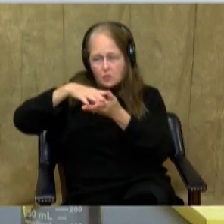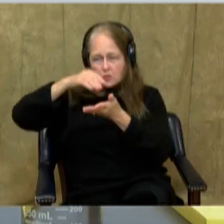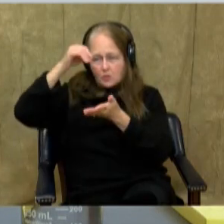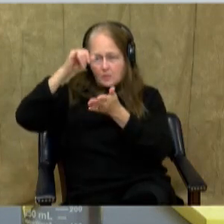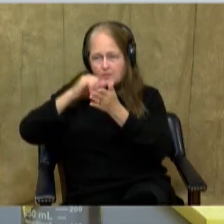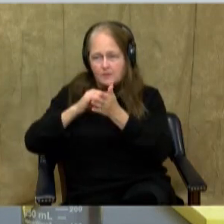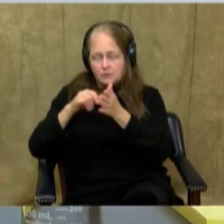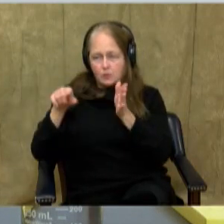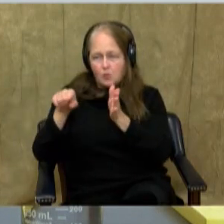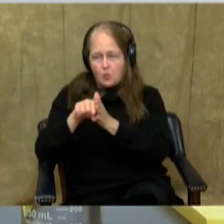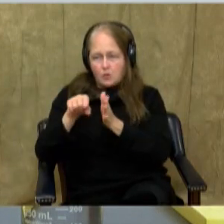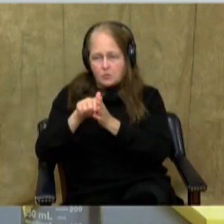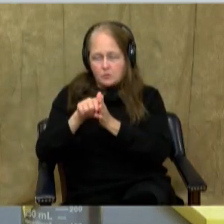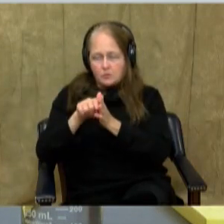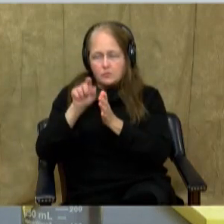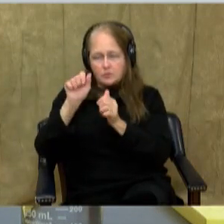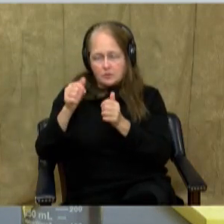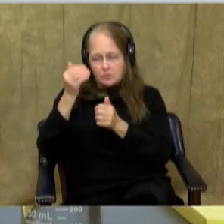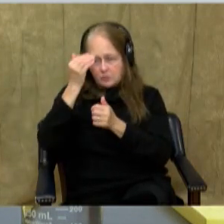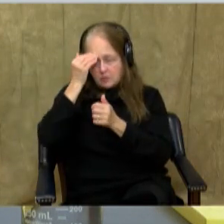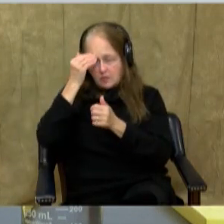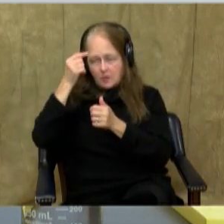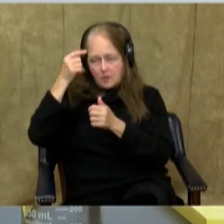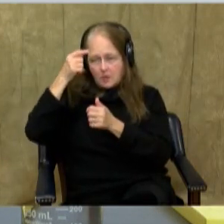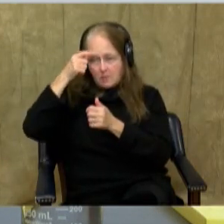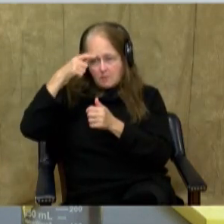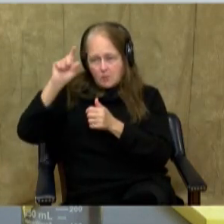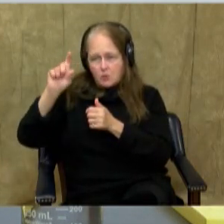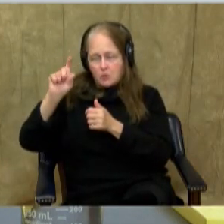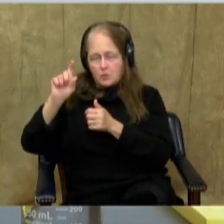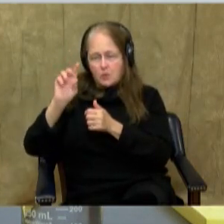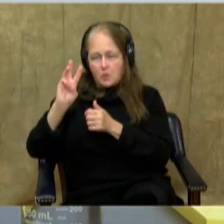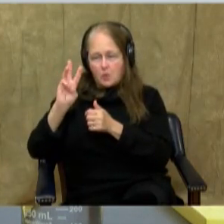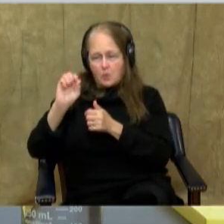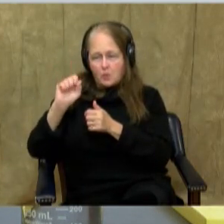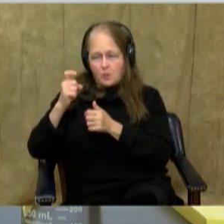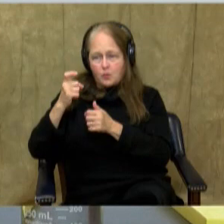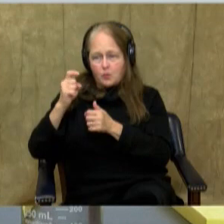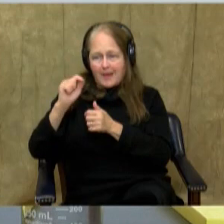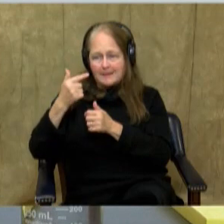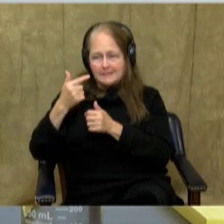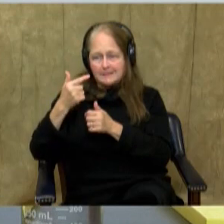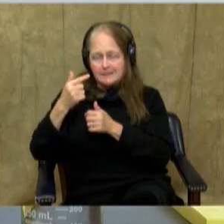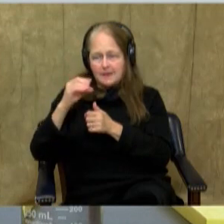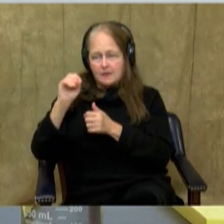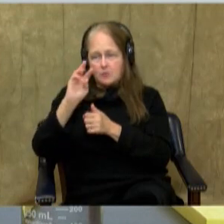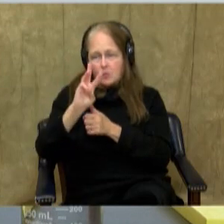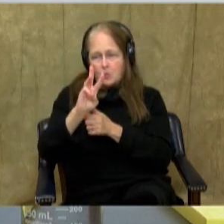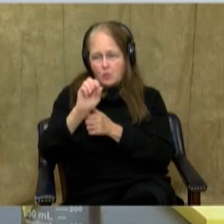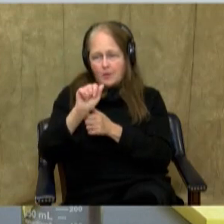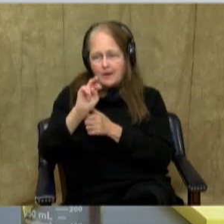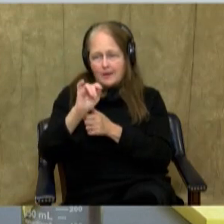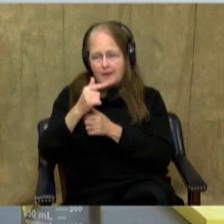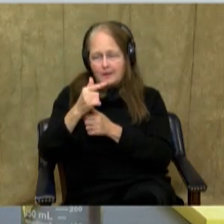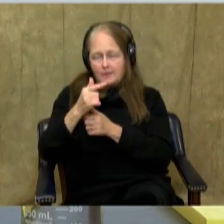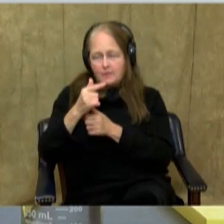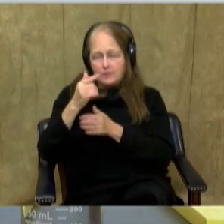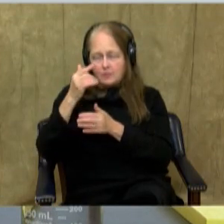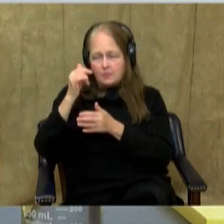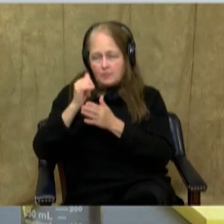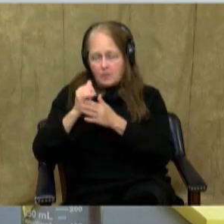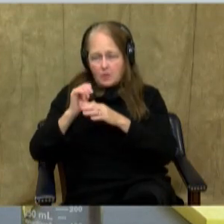quarter, you can know if the moon is waxing or waning based on which half is lit. If